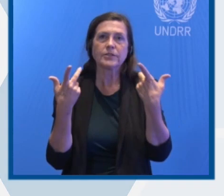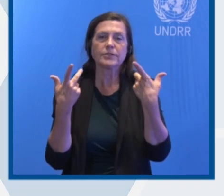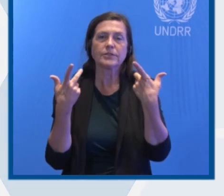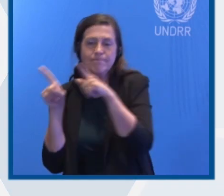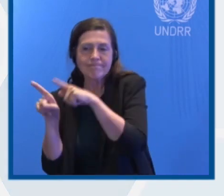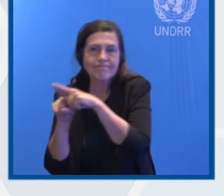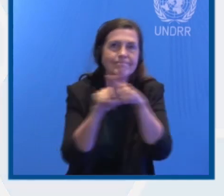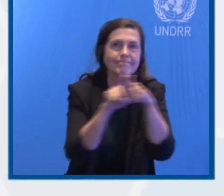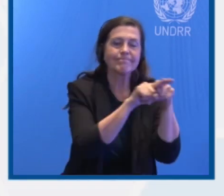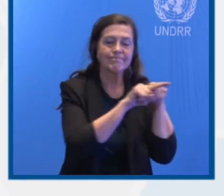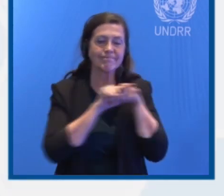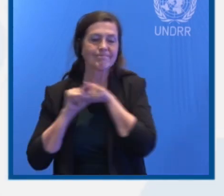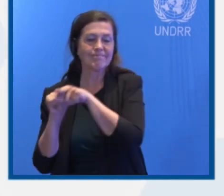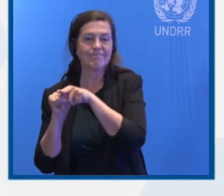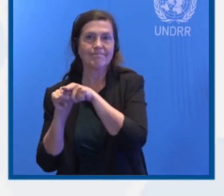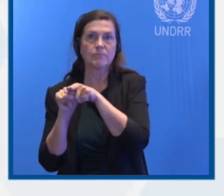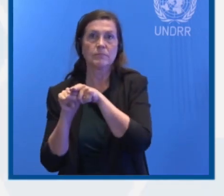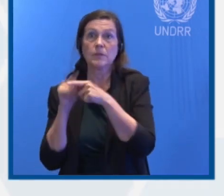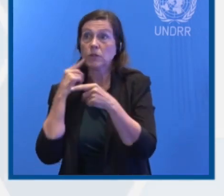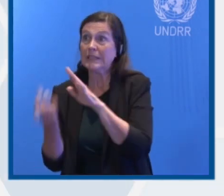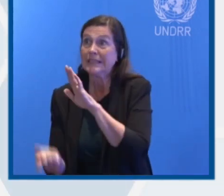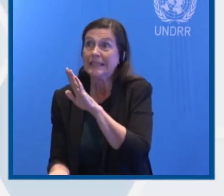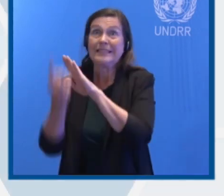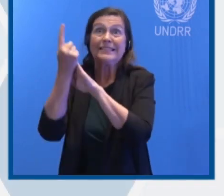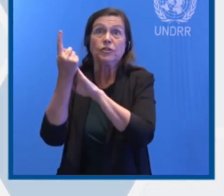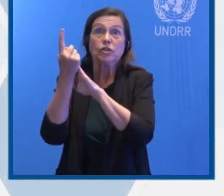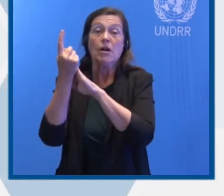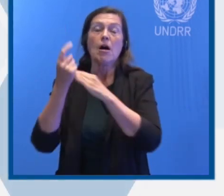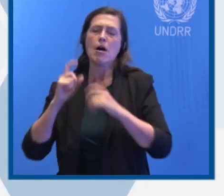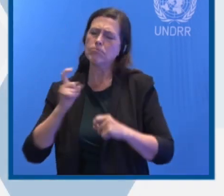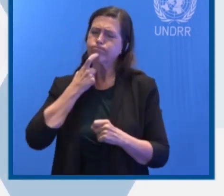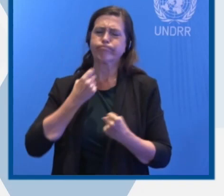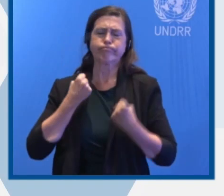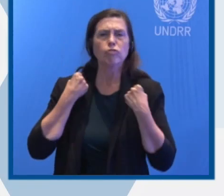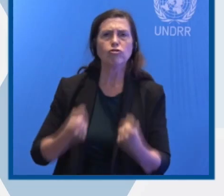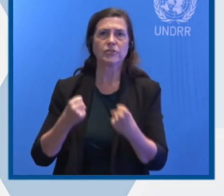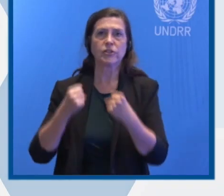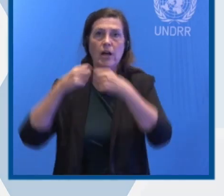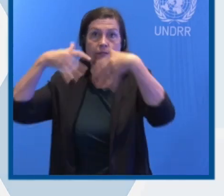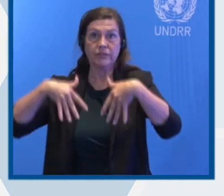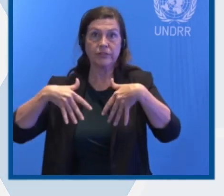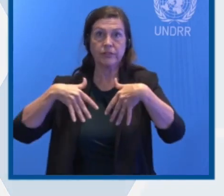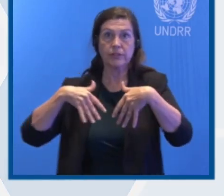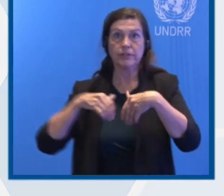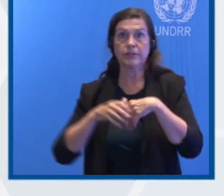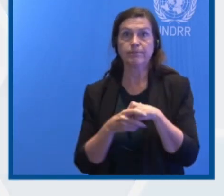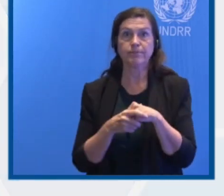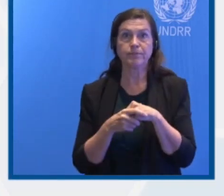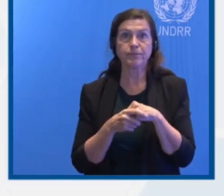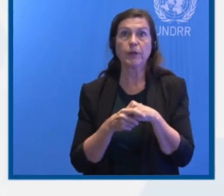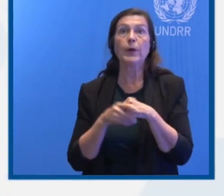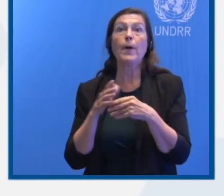uniform definition of critical infrastructure, resilience infrastructure, or, for example, critical infrastructure